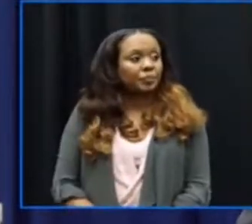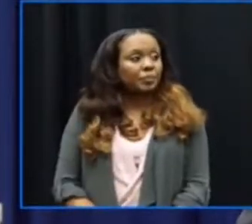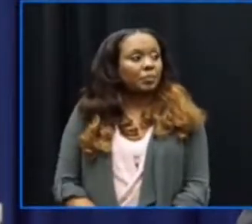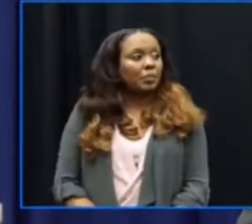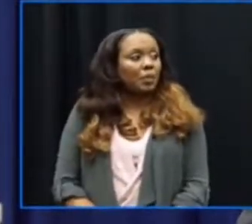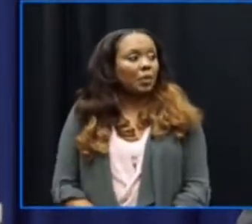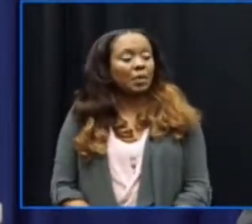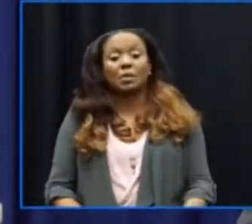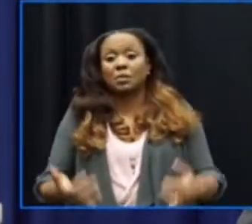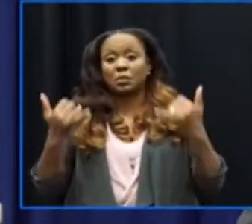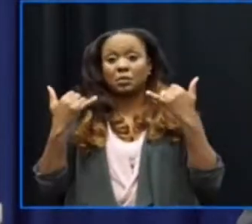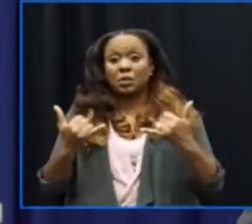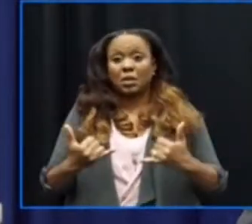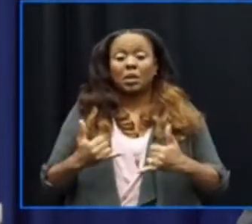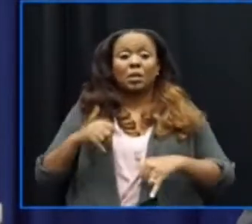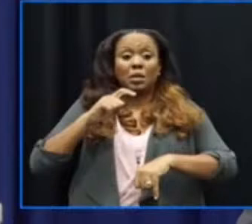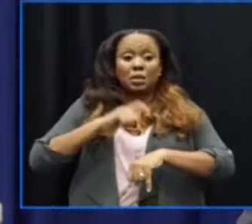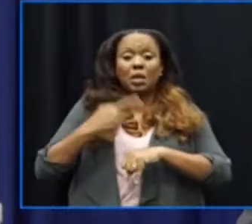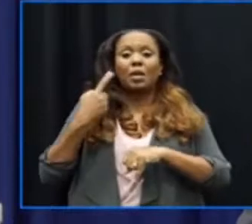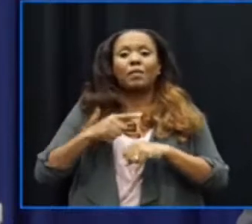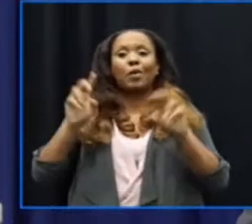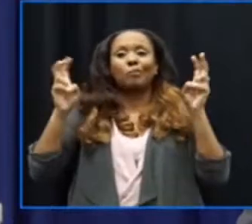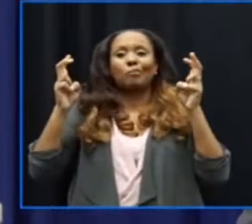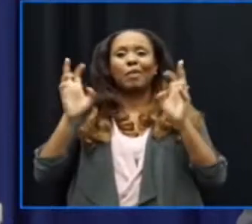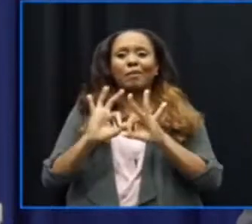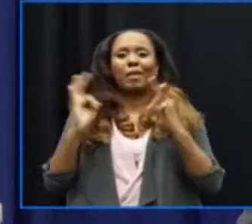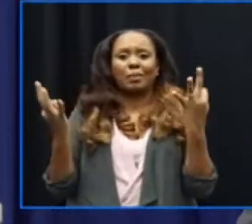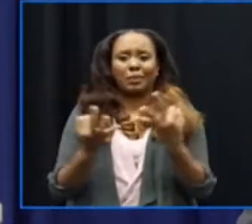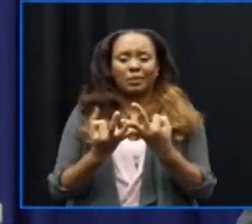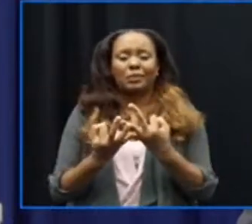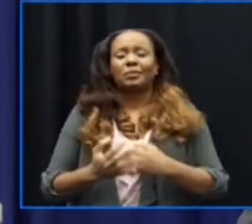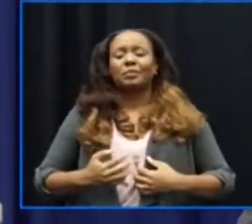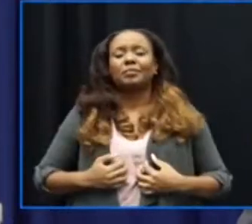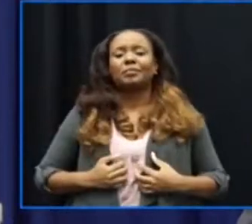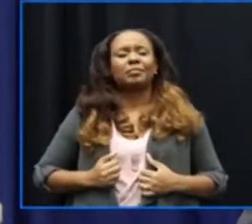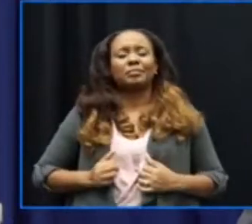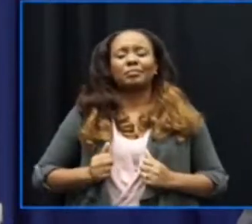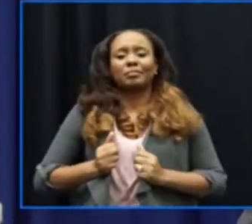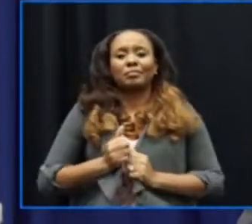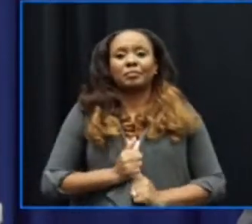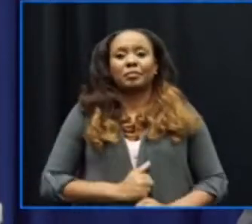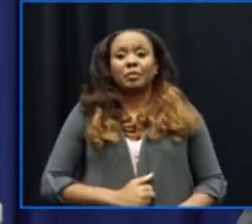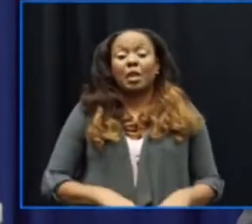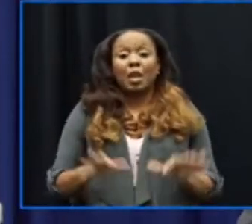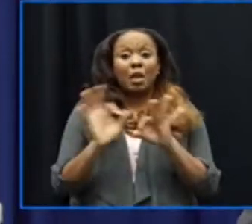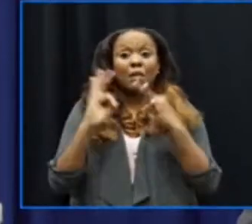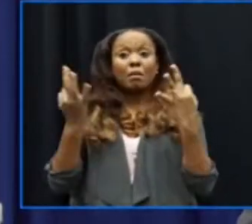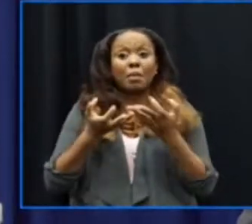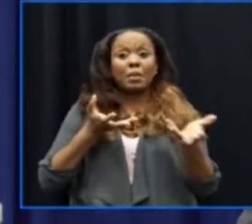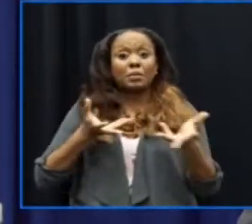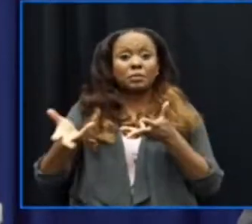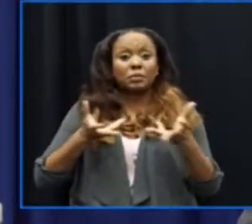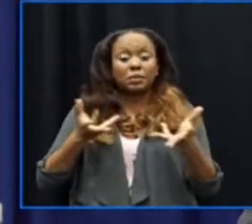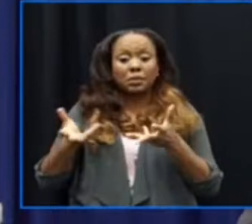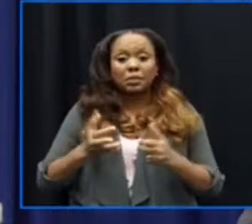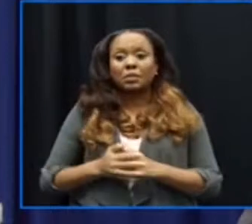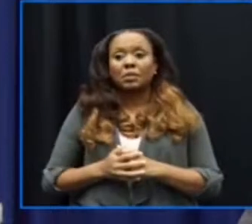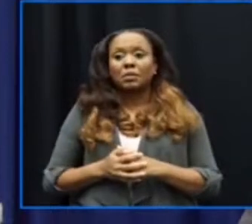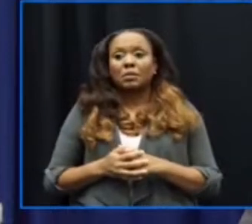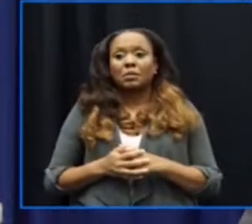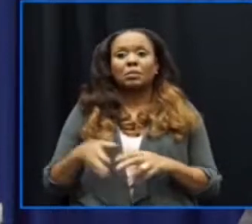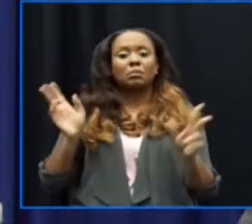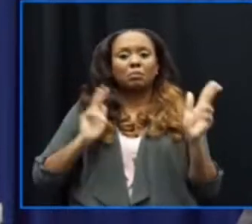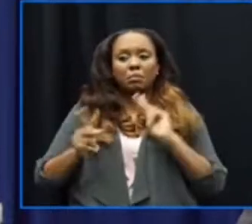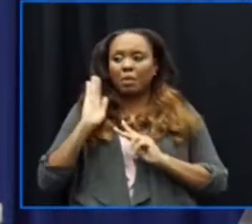is a time for family conversation. And the family conversation means that as we go forward, people will have